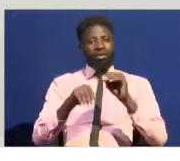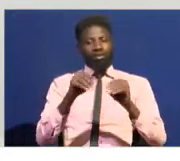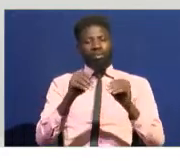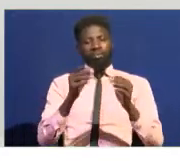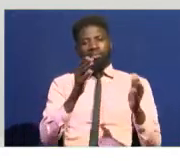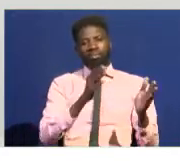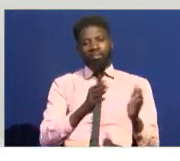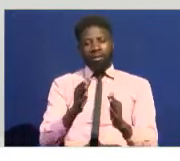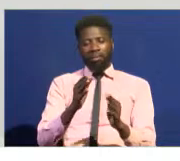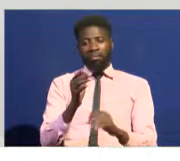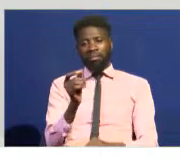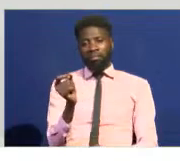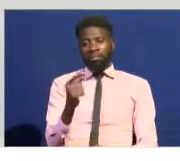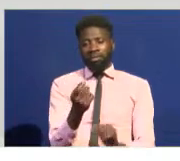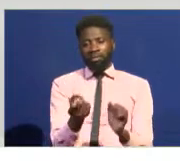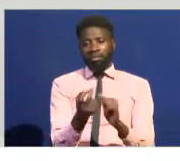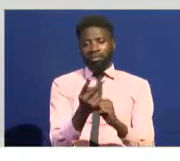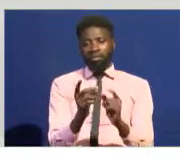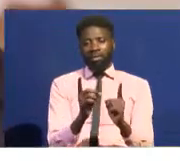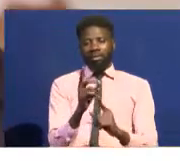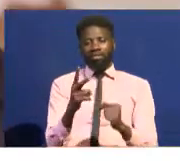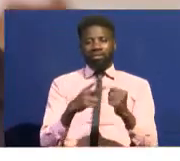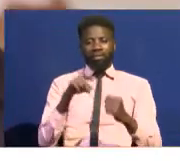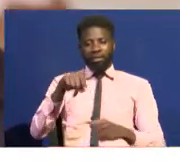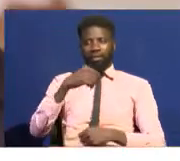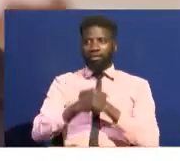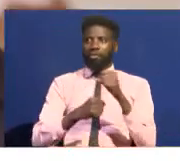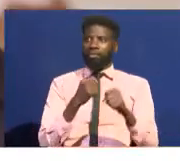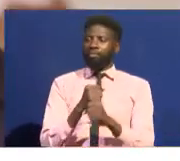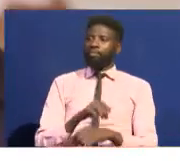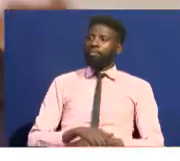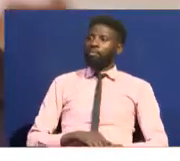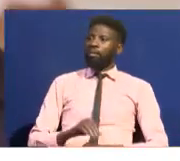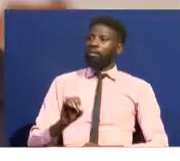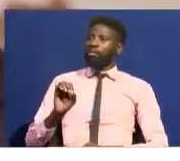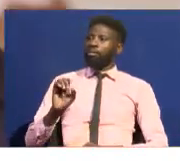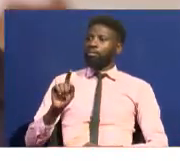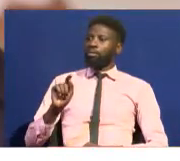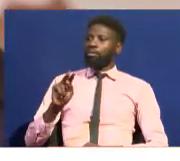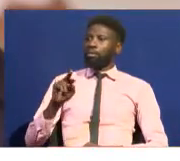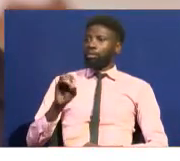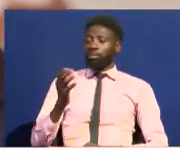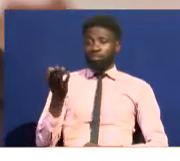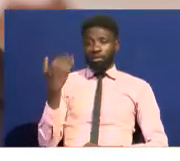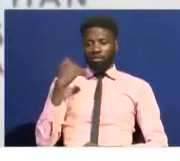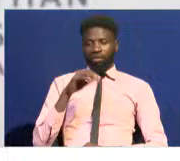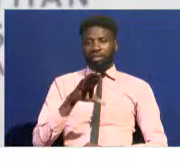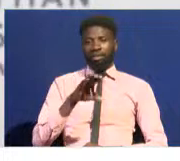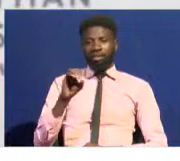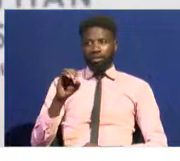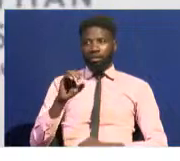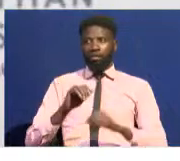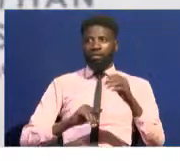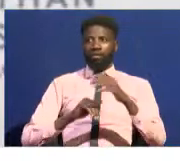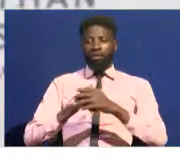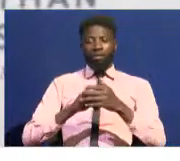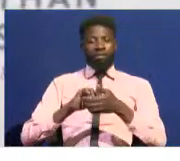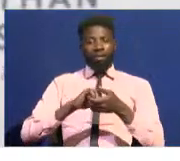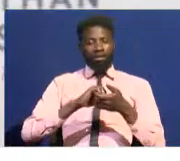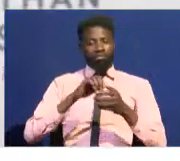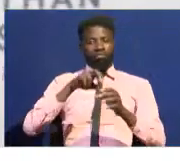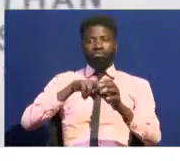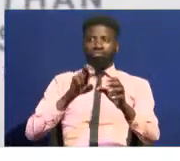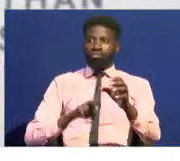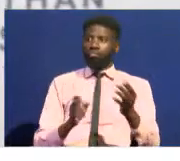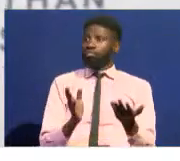for December 7th this year. Barry Otieno stepped down from his role as the CEO of Football Kenya Federation last week, with Nairobi City Star